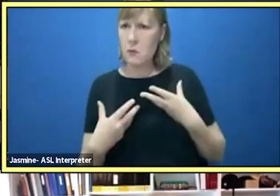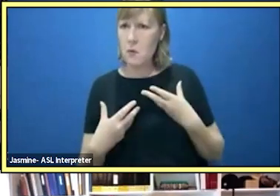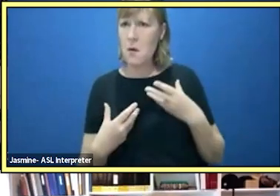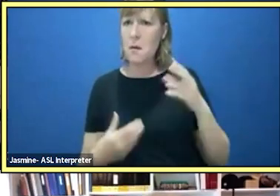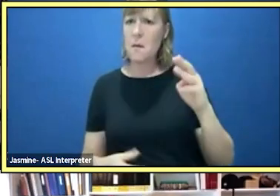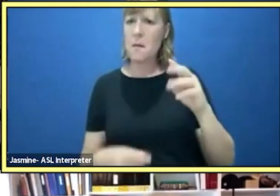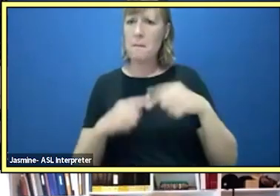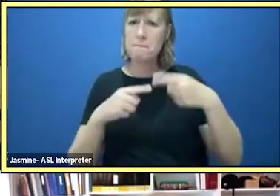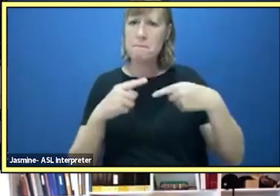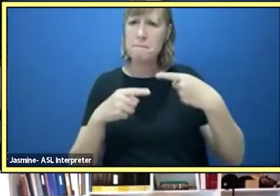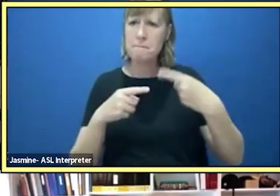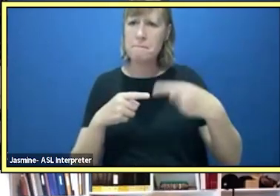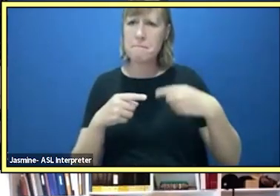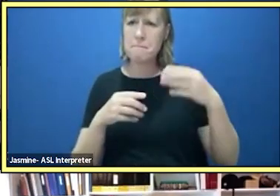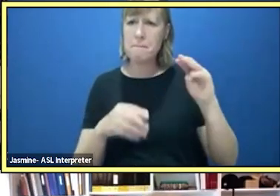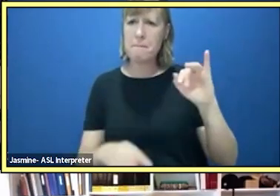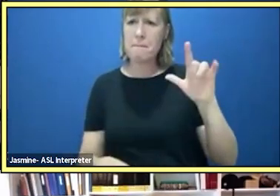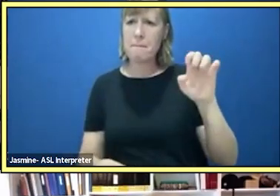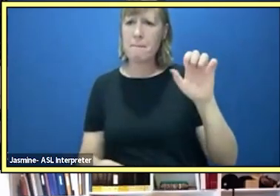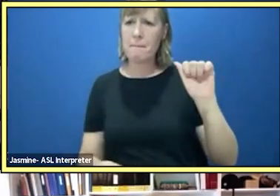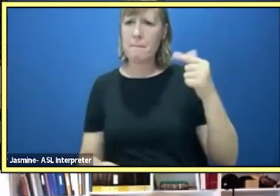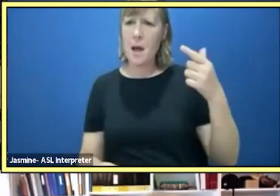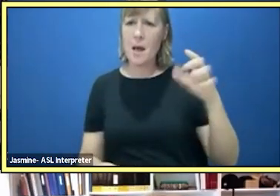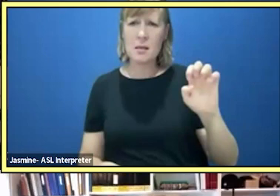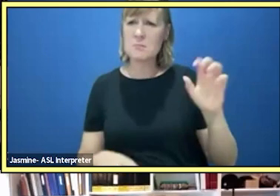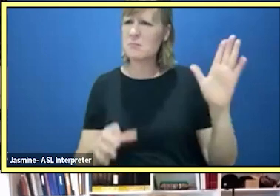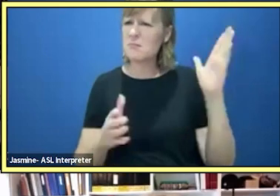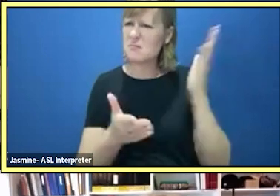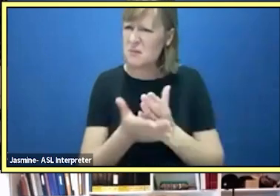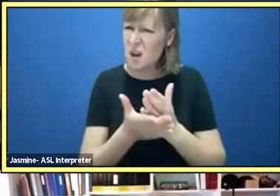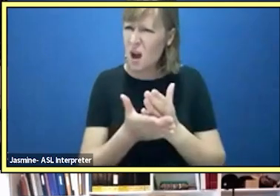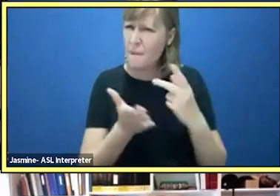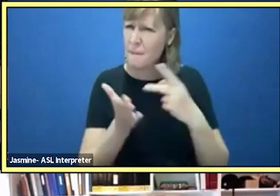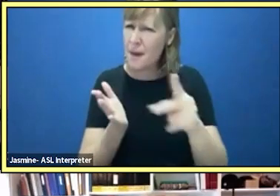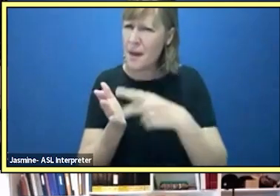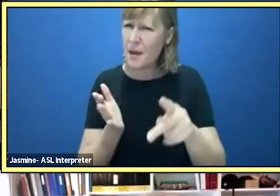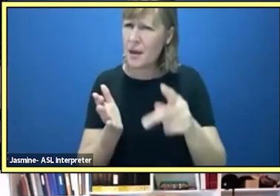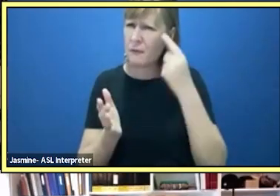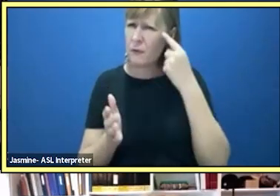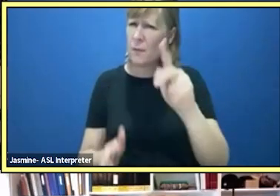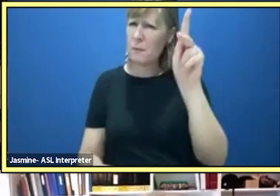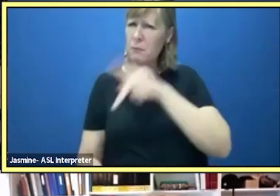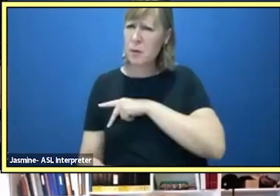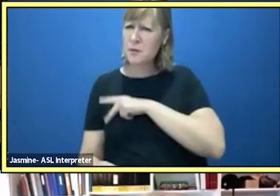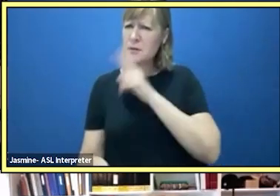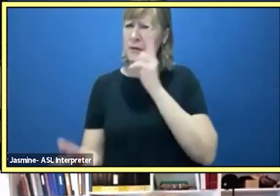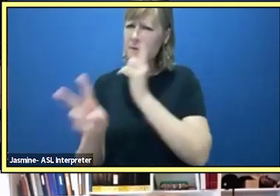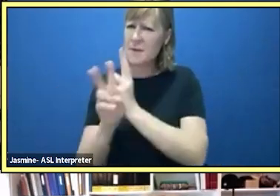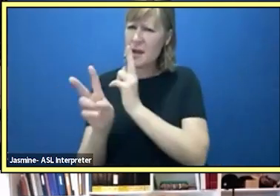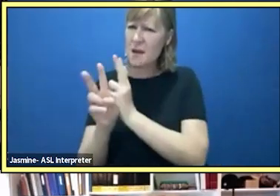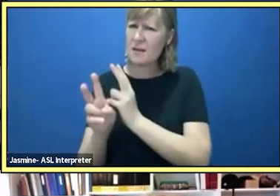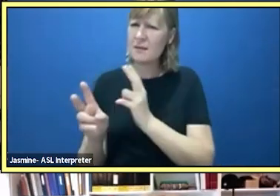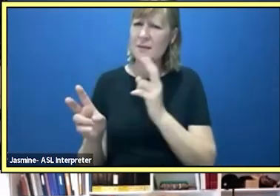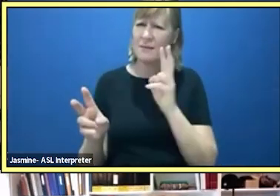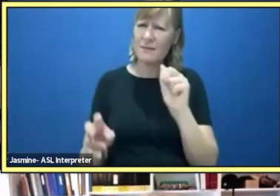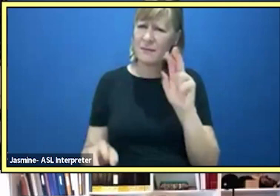just totally counterproductive for what we need for good transportation. And that's really sad. So I just want to put that